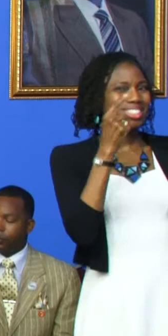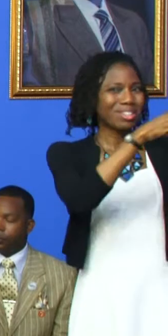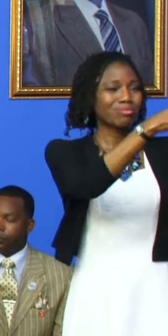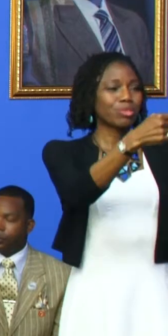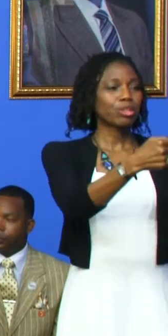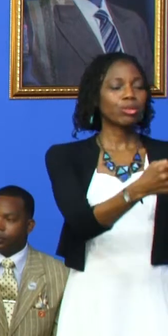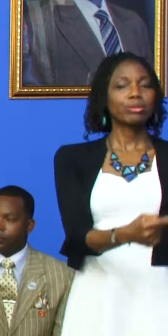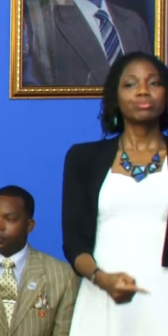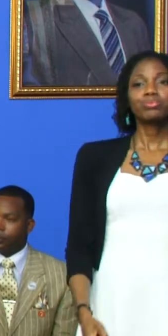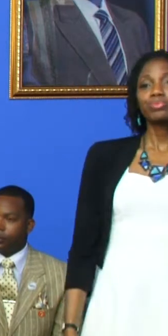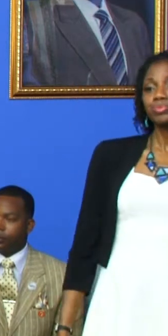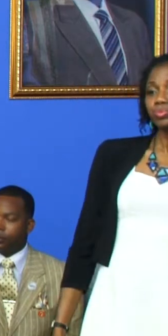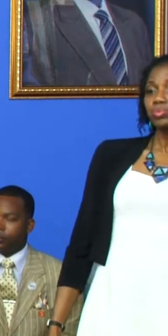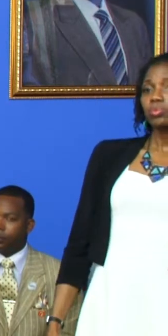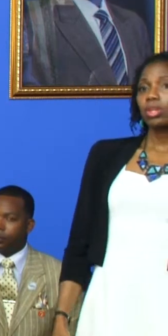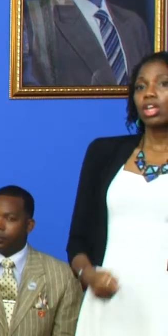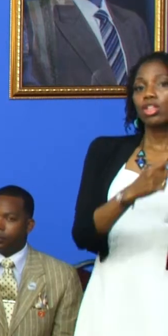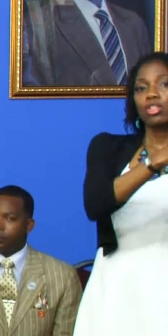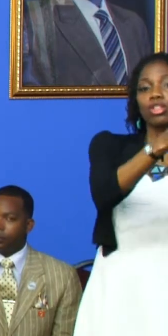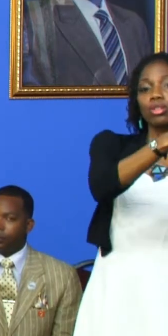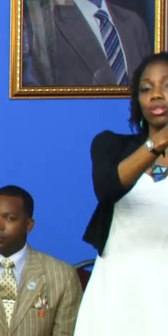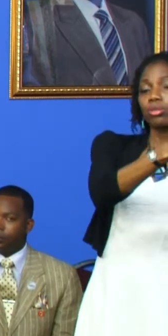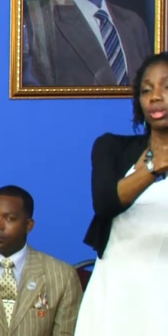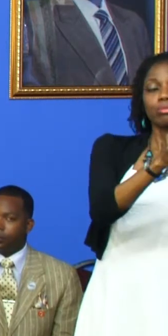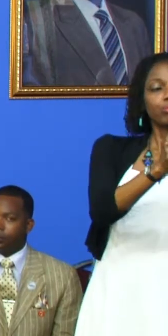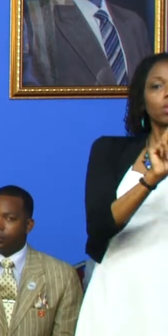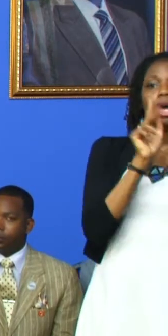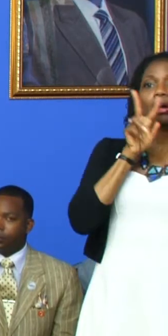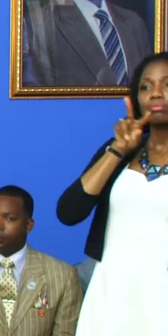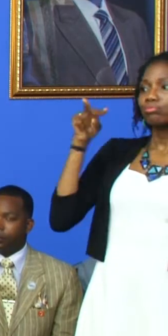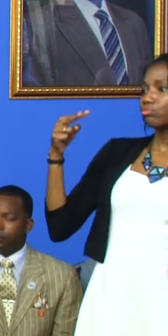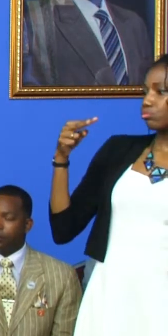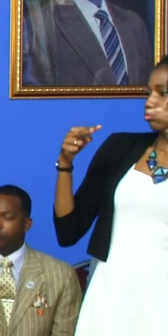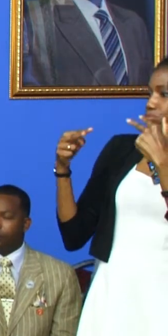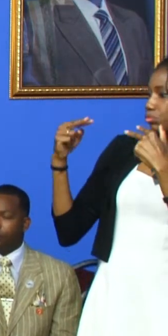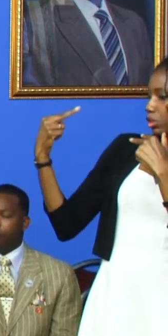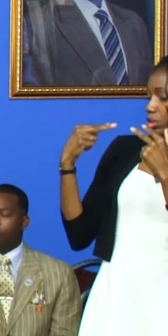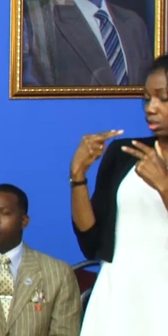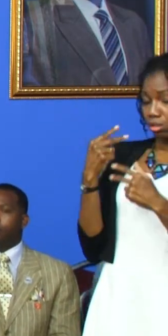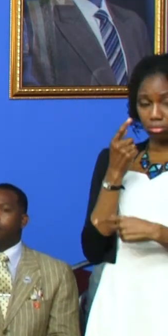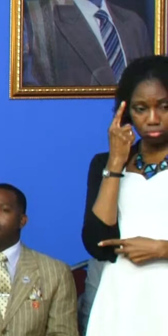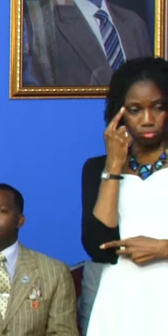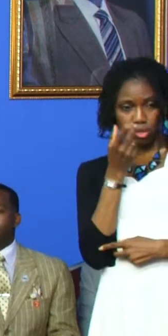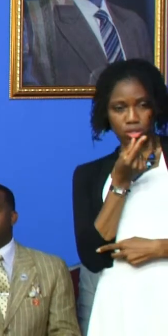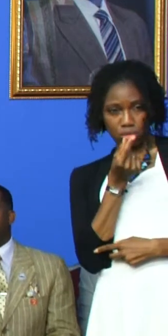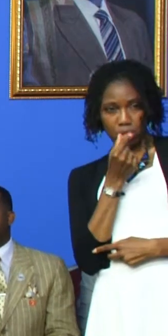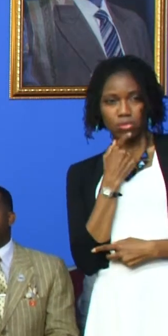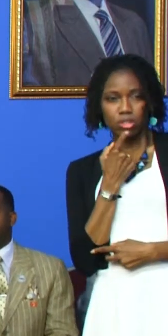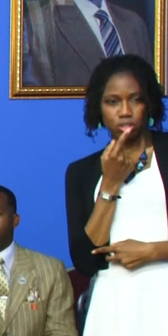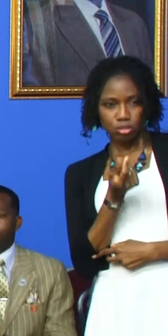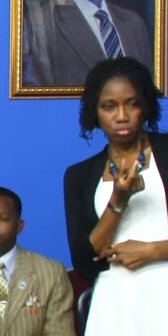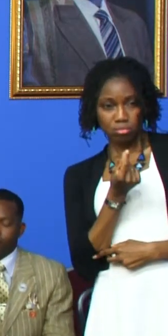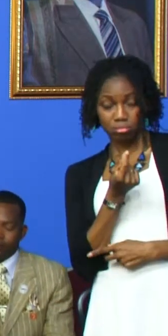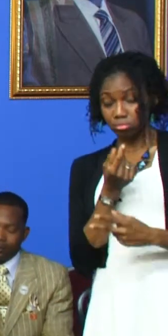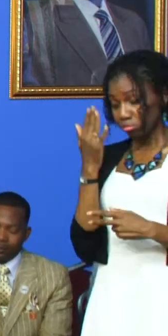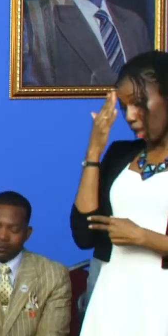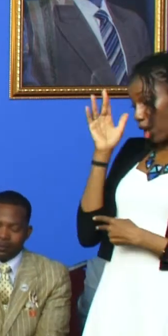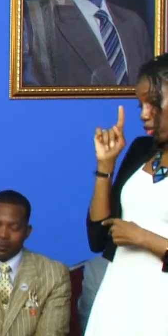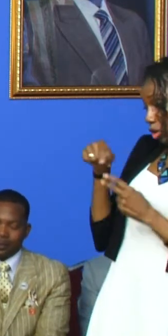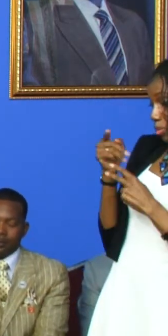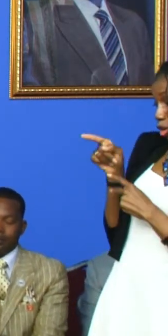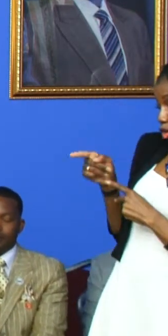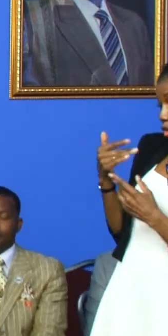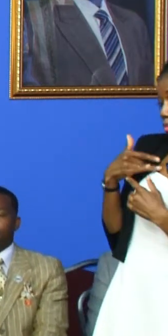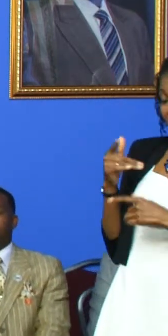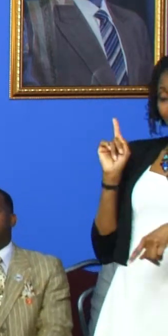huddle. Shadrach looking at Meshach and Abednego saying, what you think? Meshach said, I don't know about y'all,